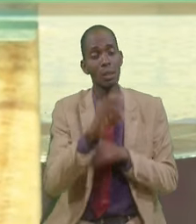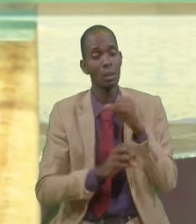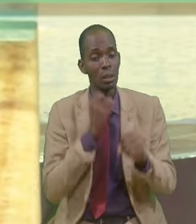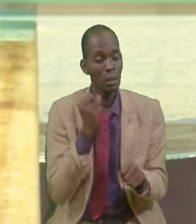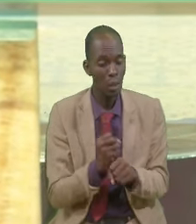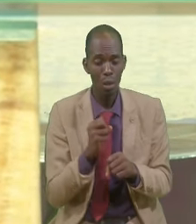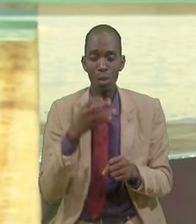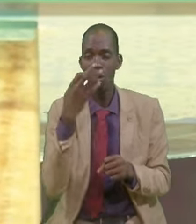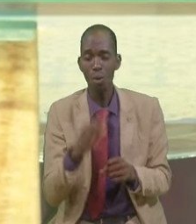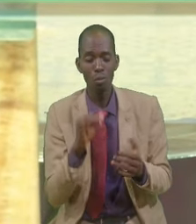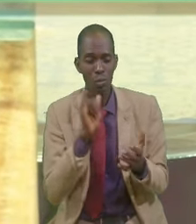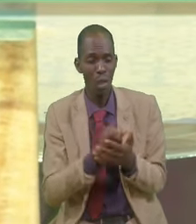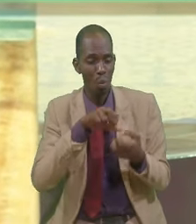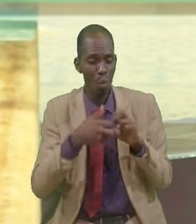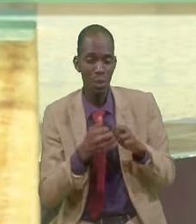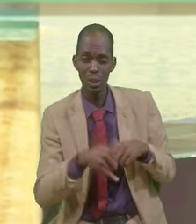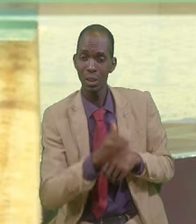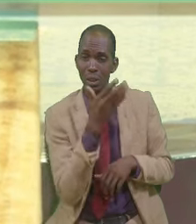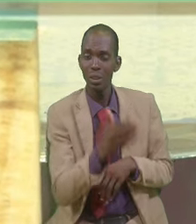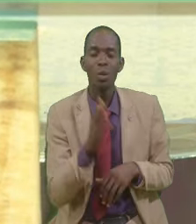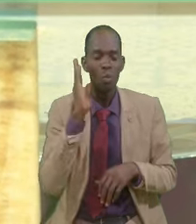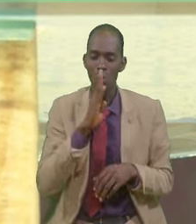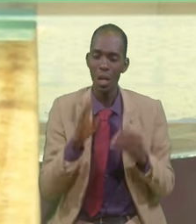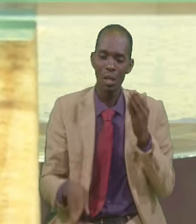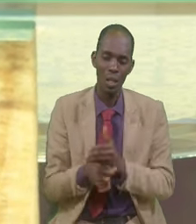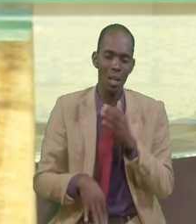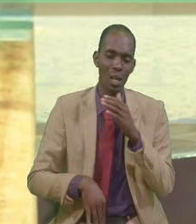an adversary is conquered tonight.